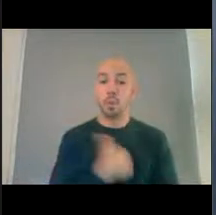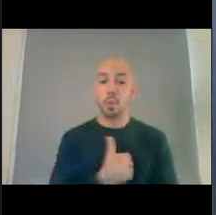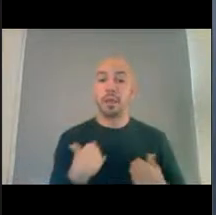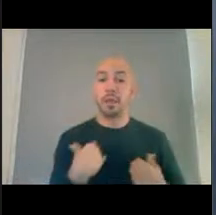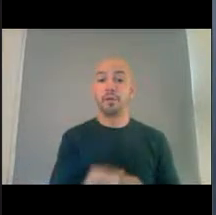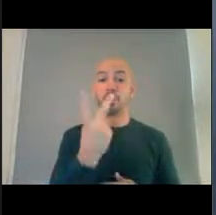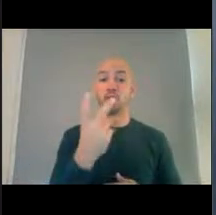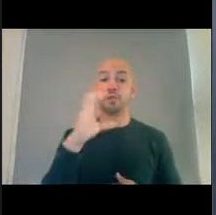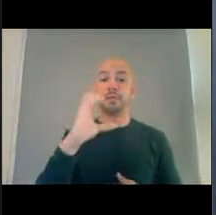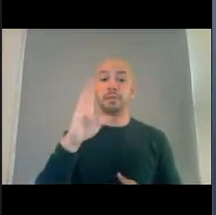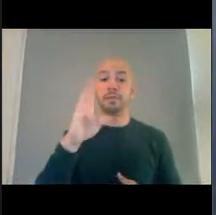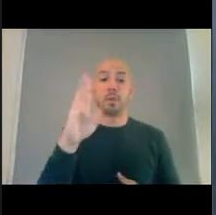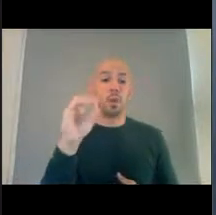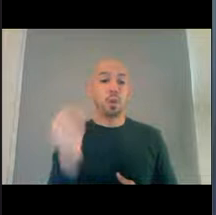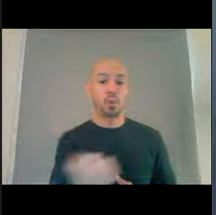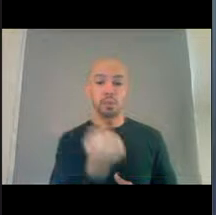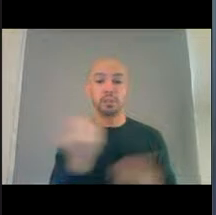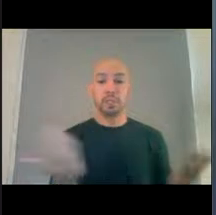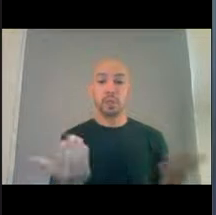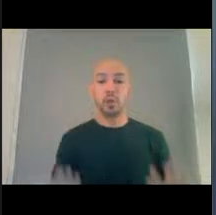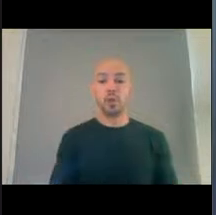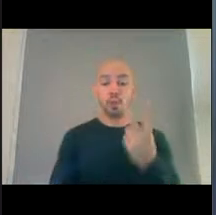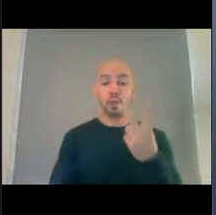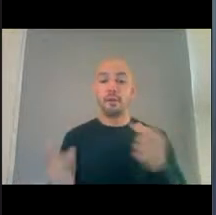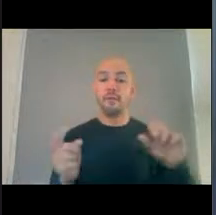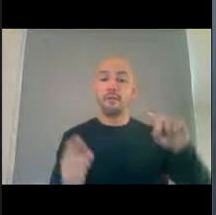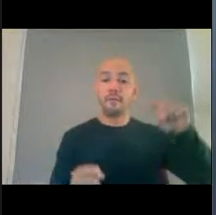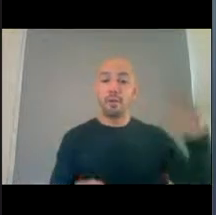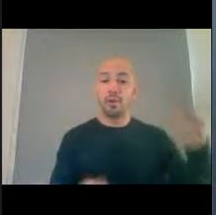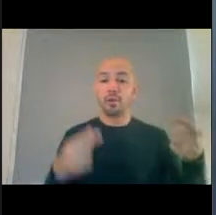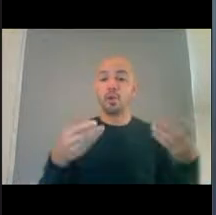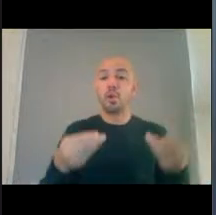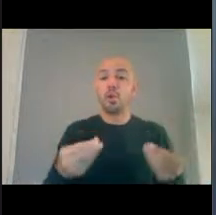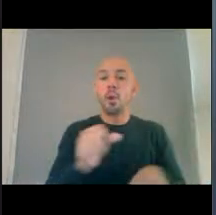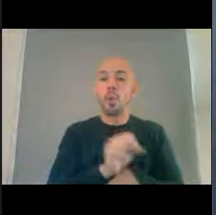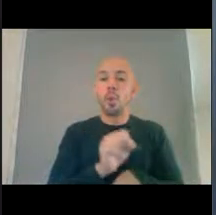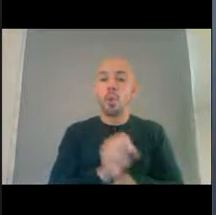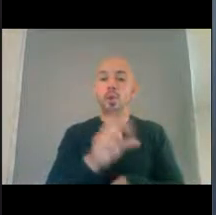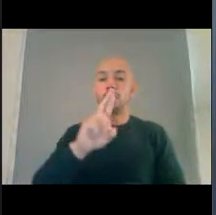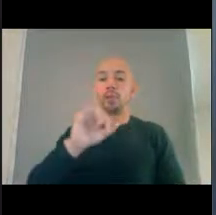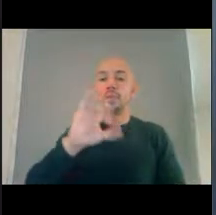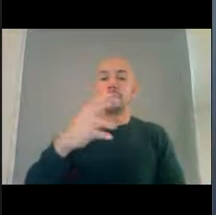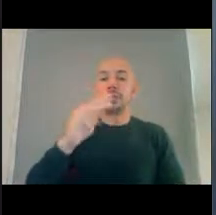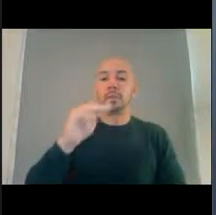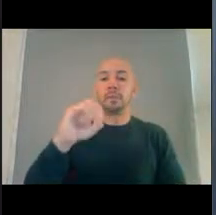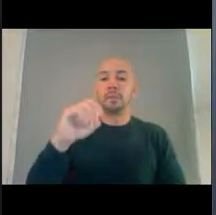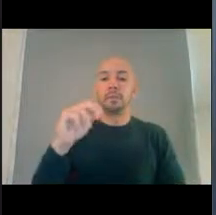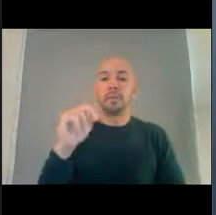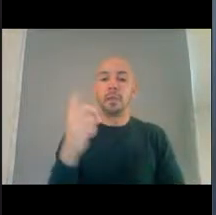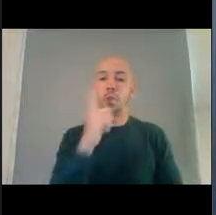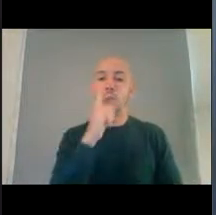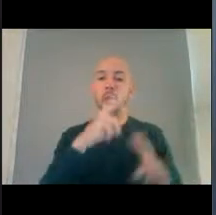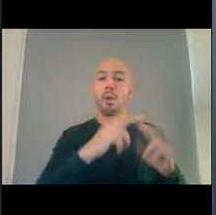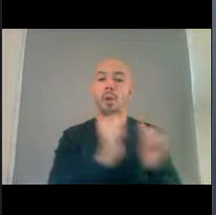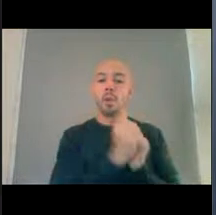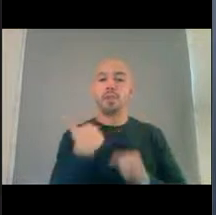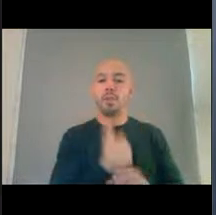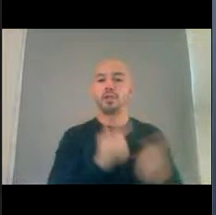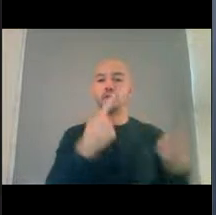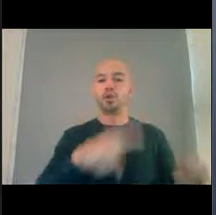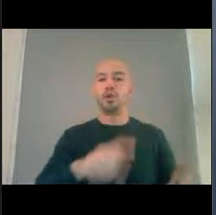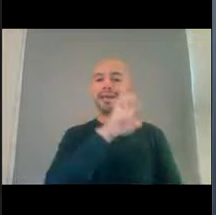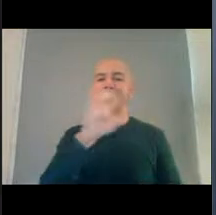with us here today groundwork richmond who partnered with us to hold the east bay session and the center for race poverty and the environment